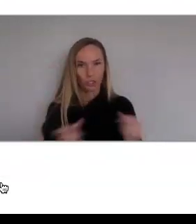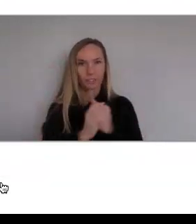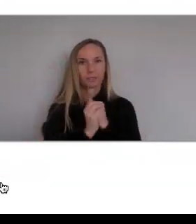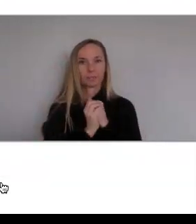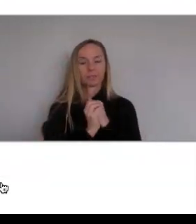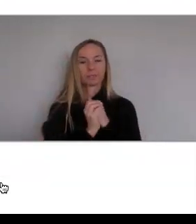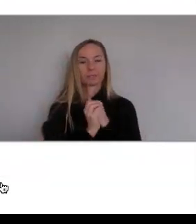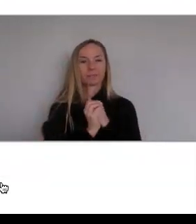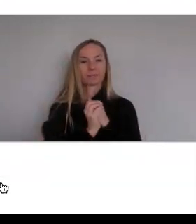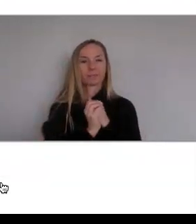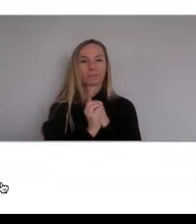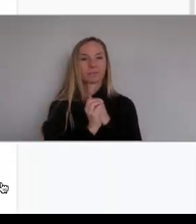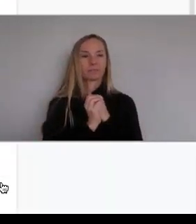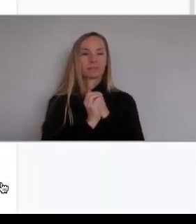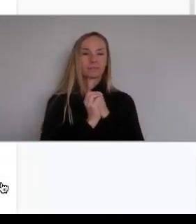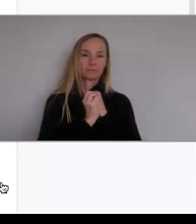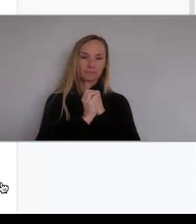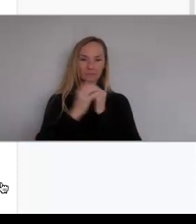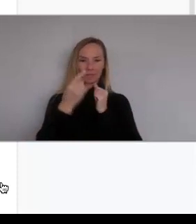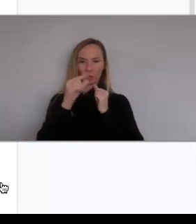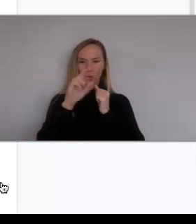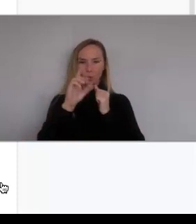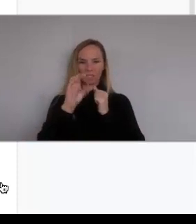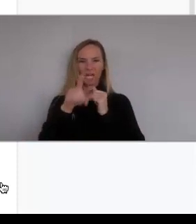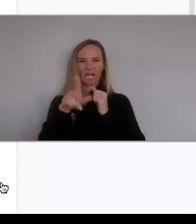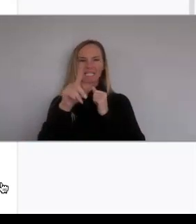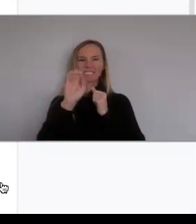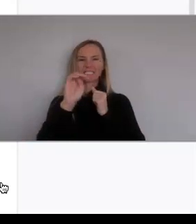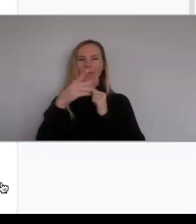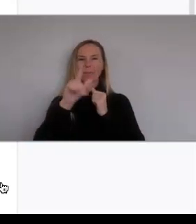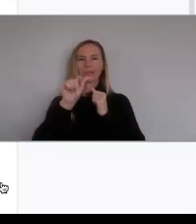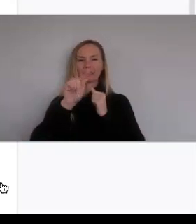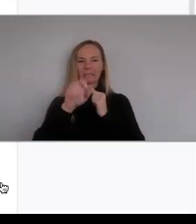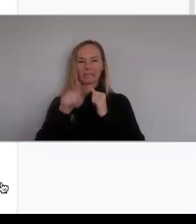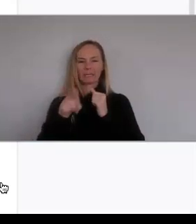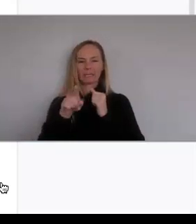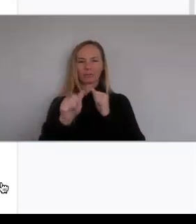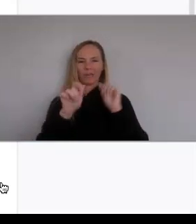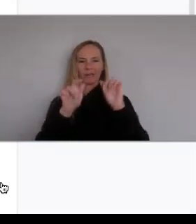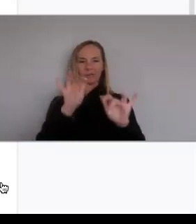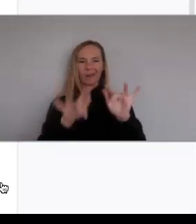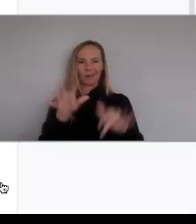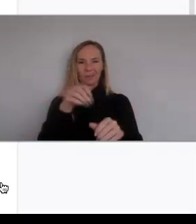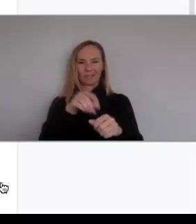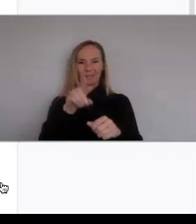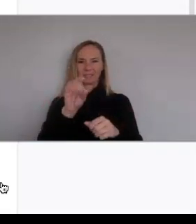a template, and it's in Google Doc. And so you can just start typing into this